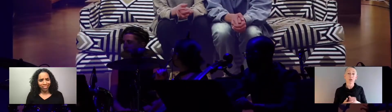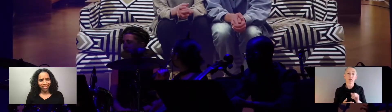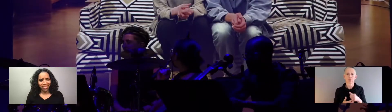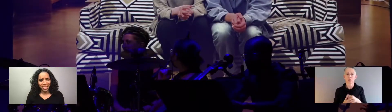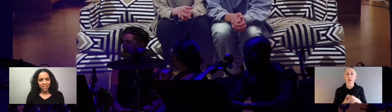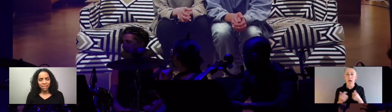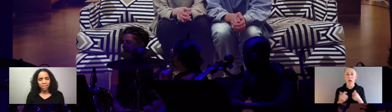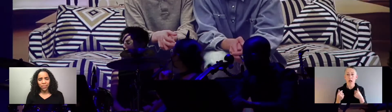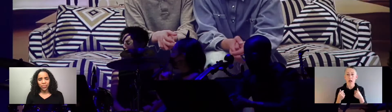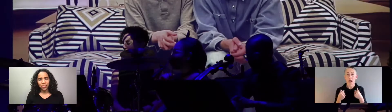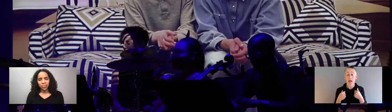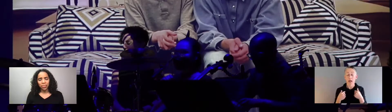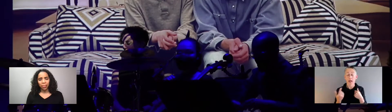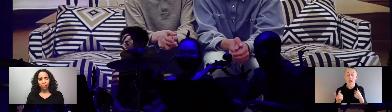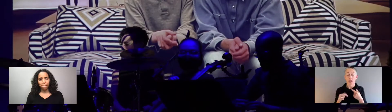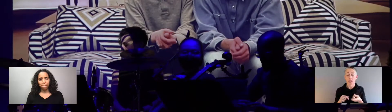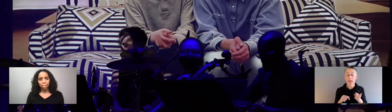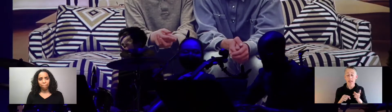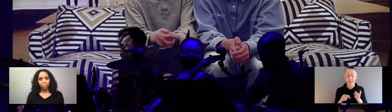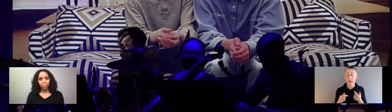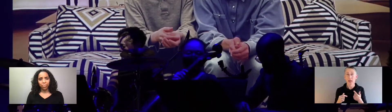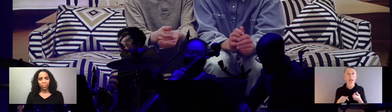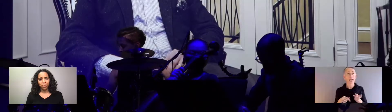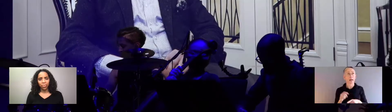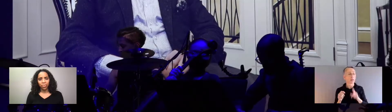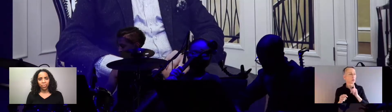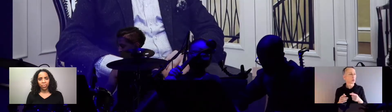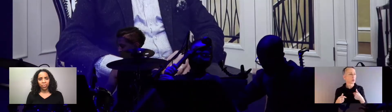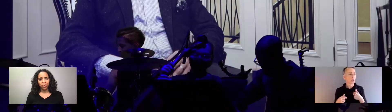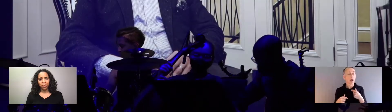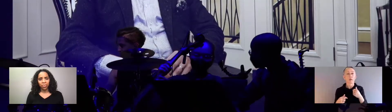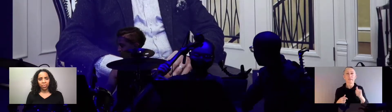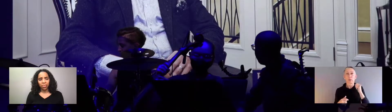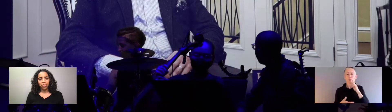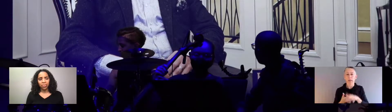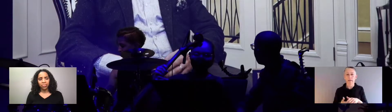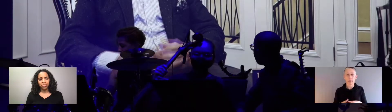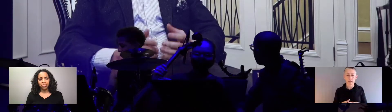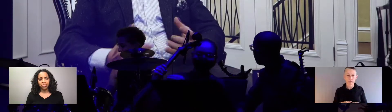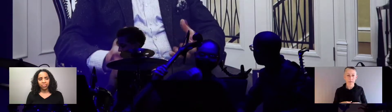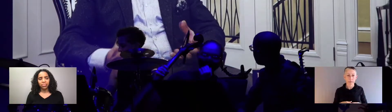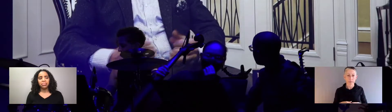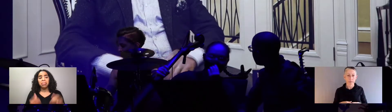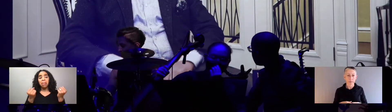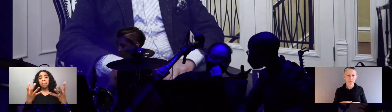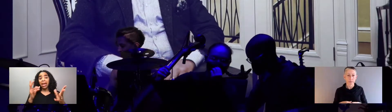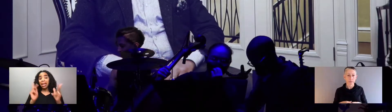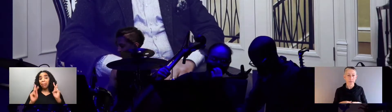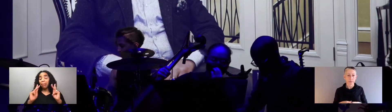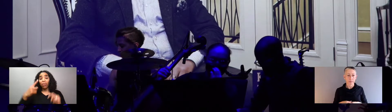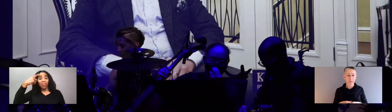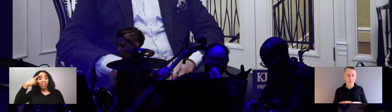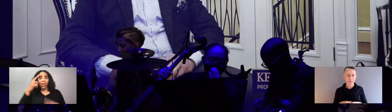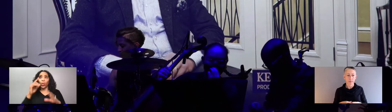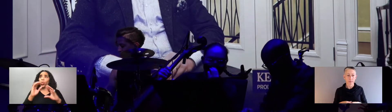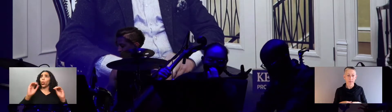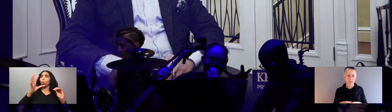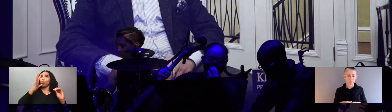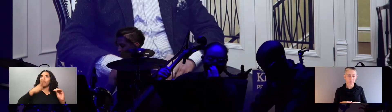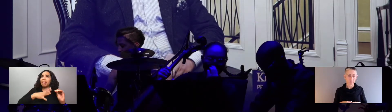can't be true. Yeah. I just refuse to believe it. A lot of people think there aren't female contractors, and that's